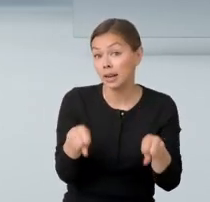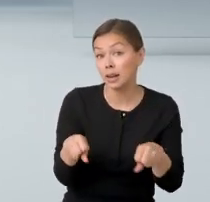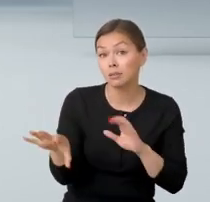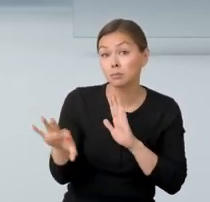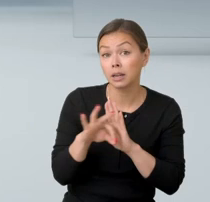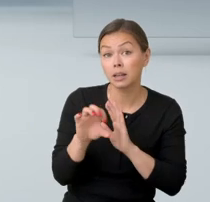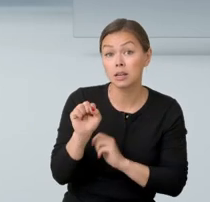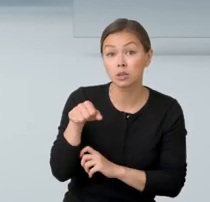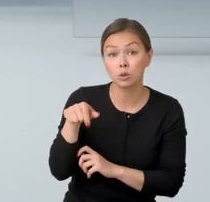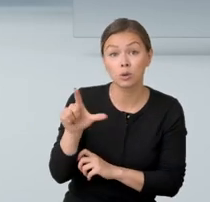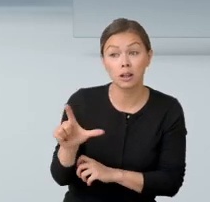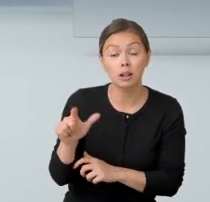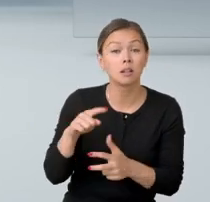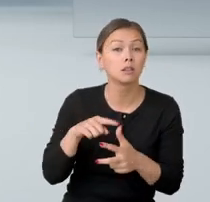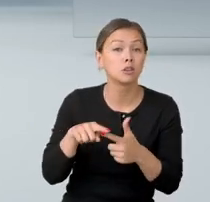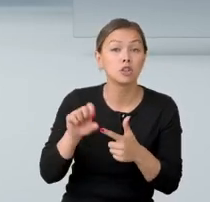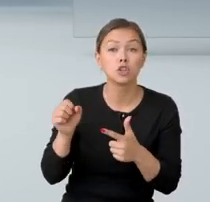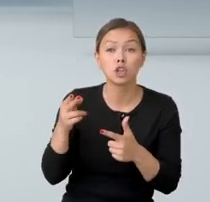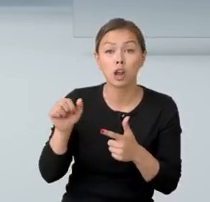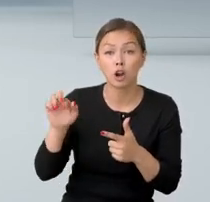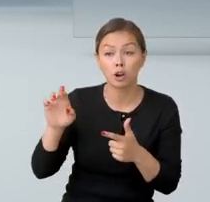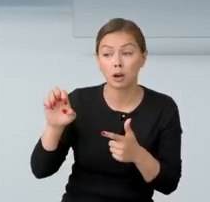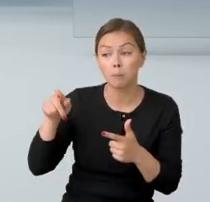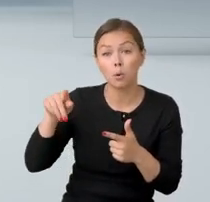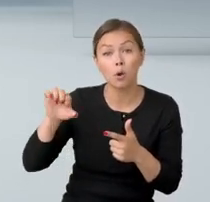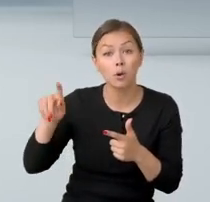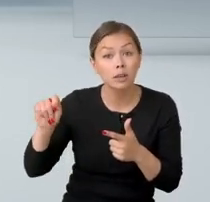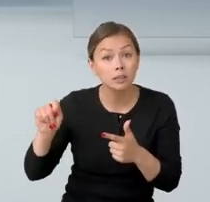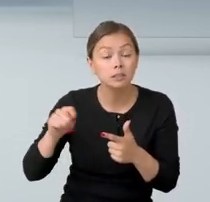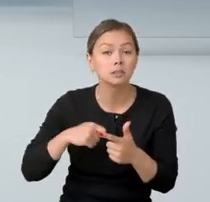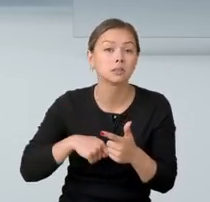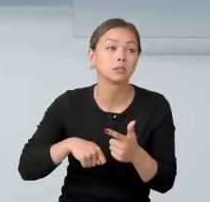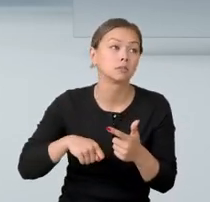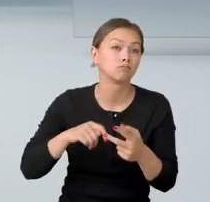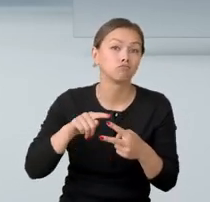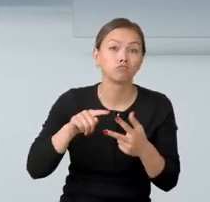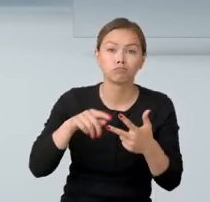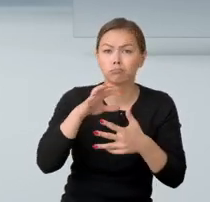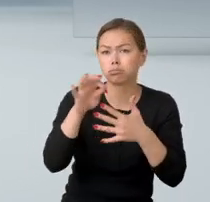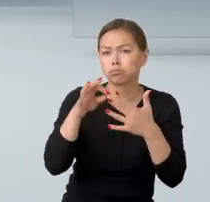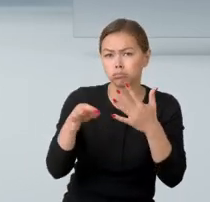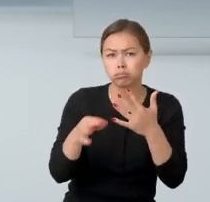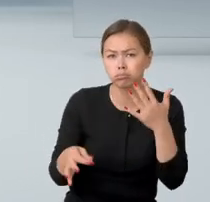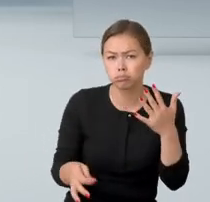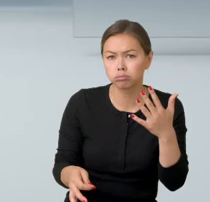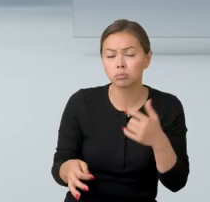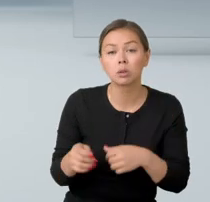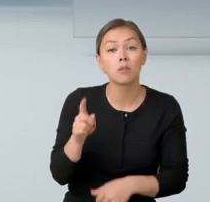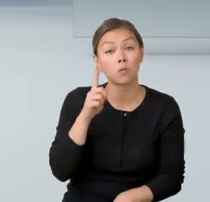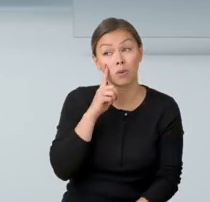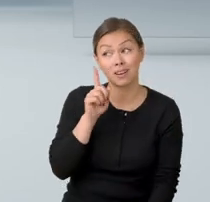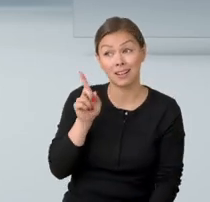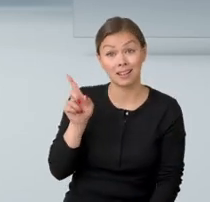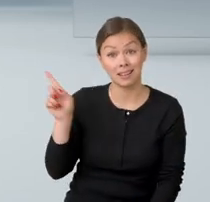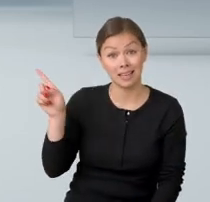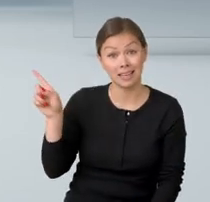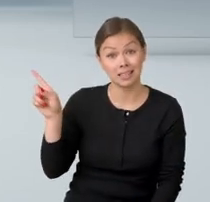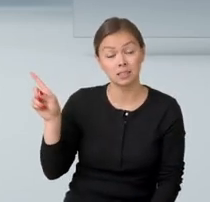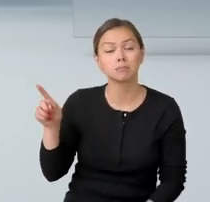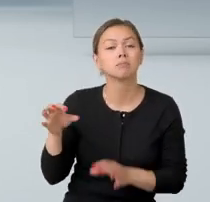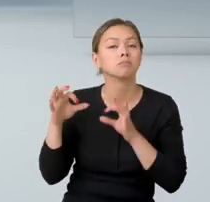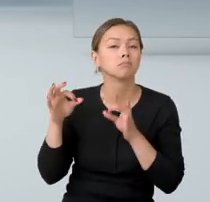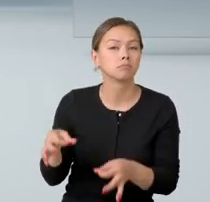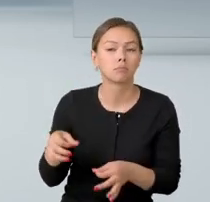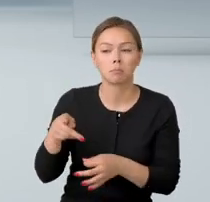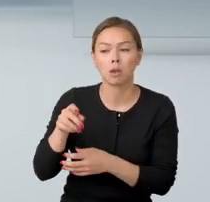we can select the SQL Server we can select SharePoint but in our example we will use the